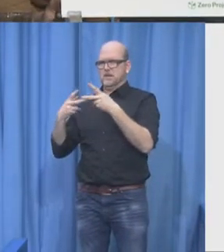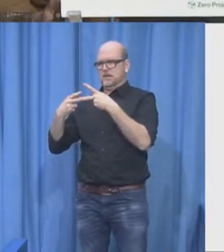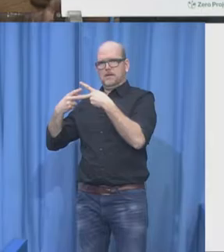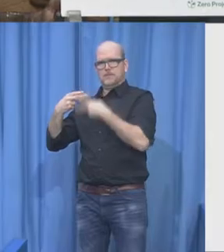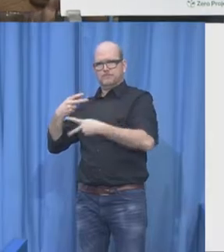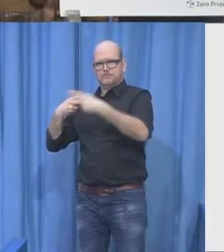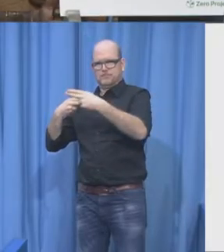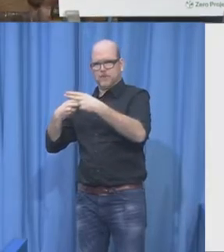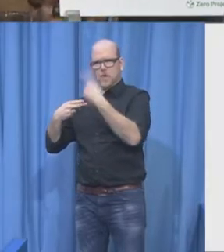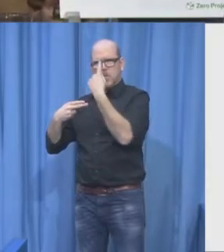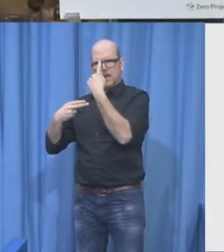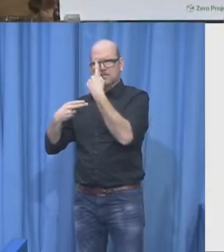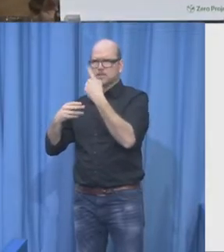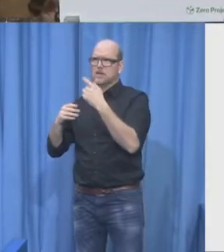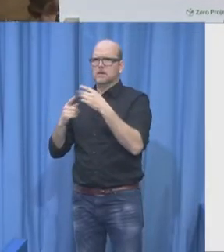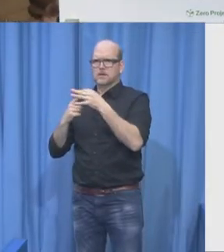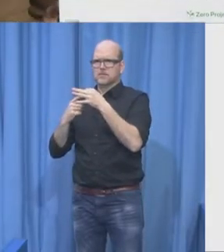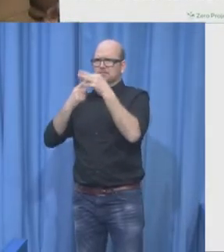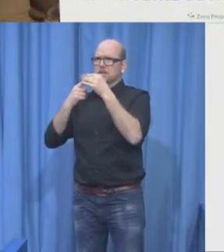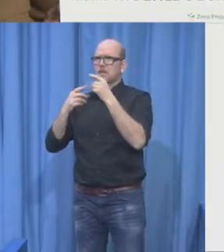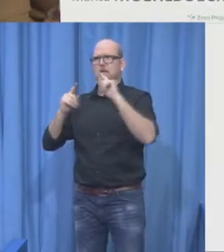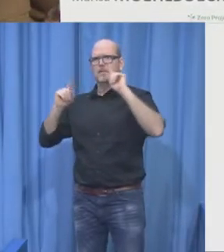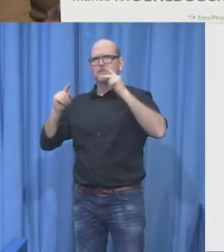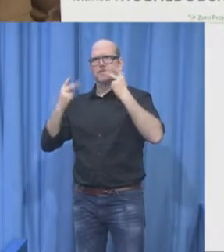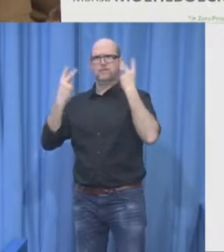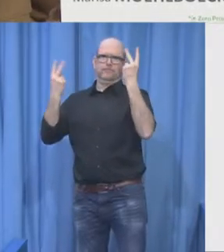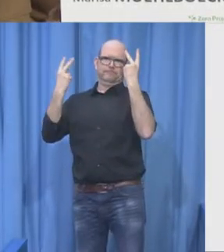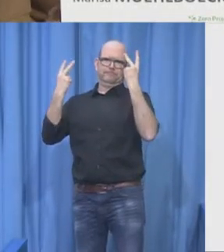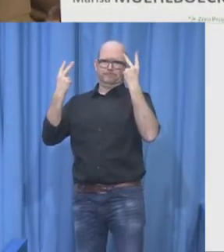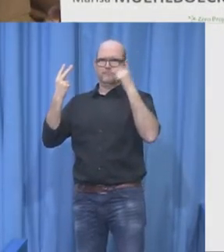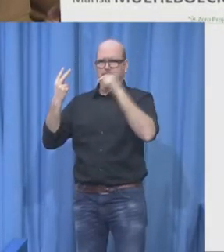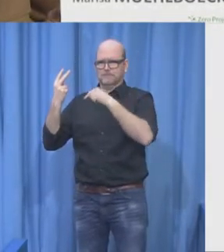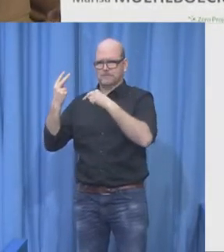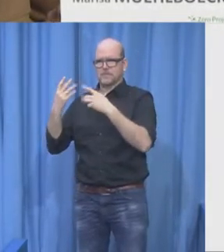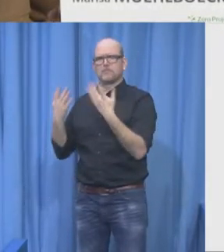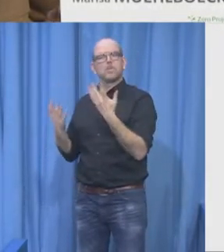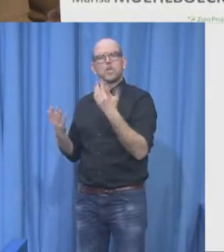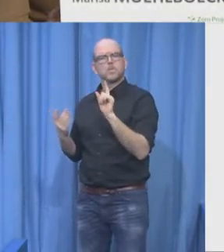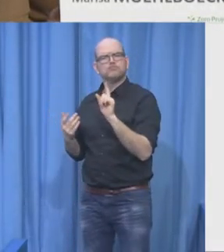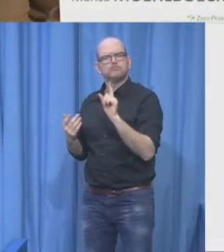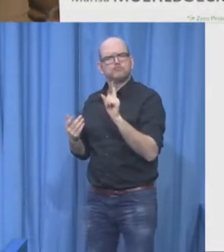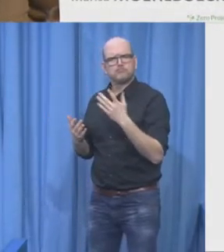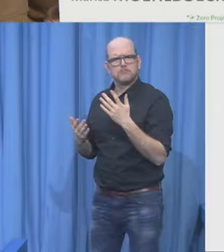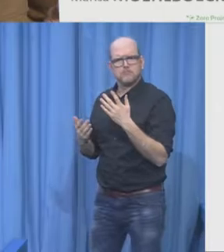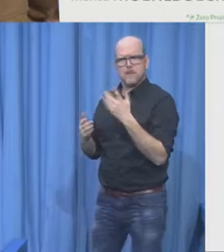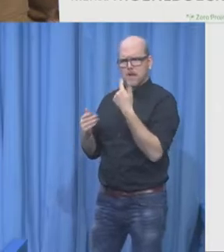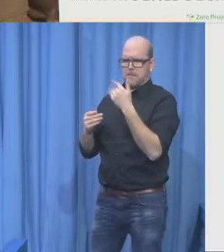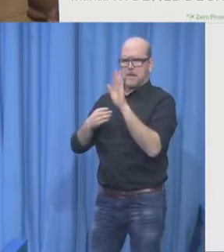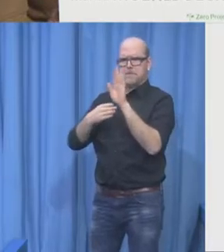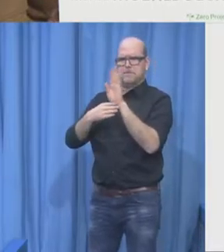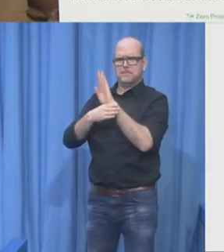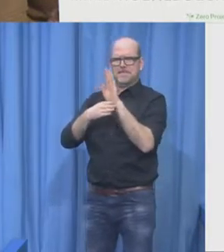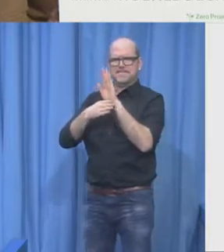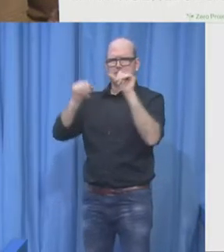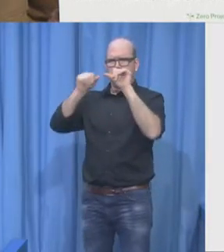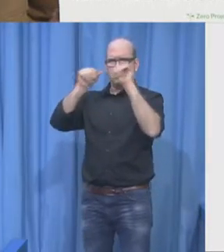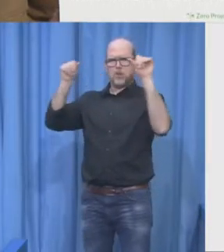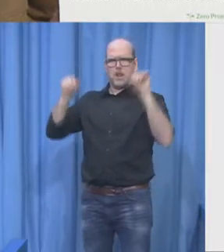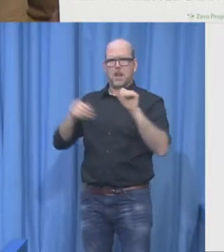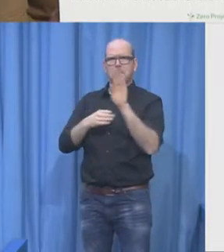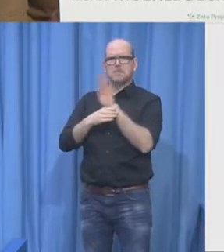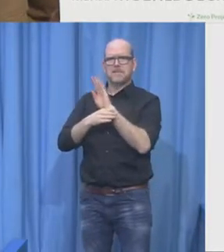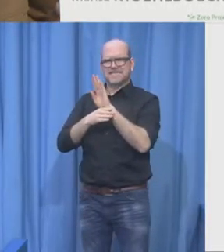First, the progress we made in implementing the business model. Second, I will talk about the number of training